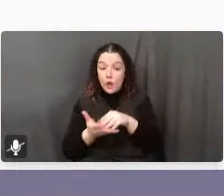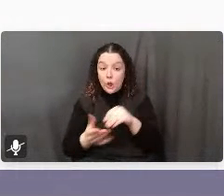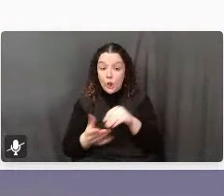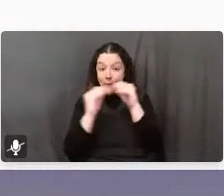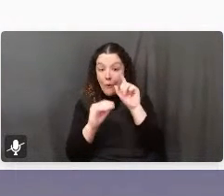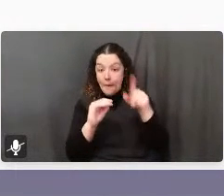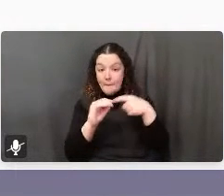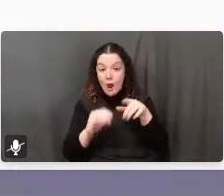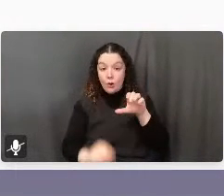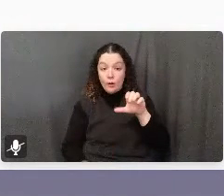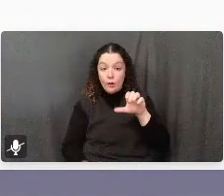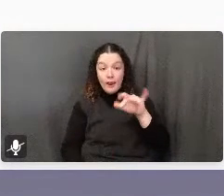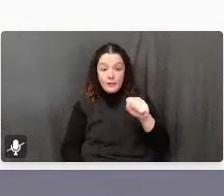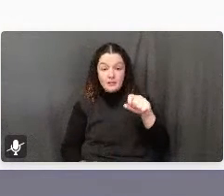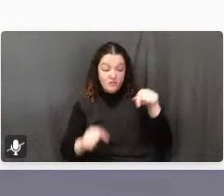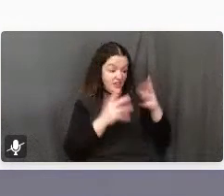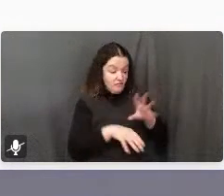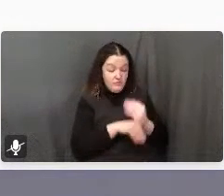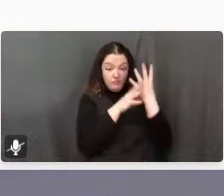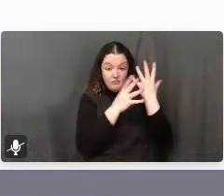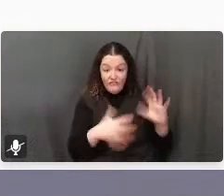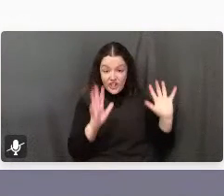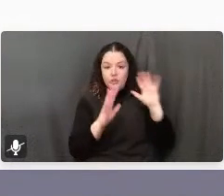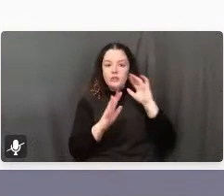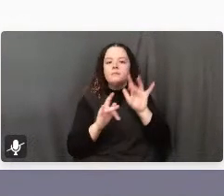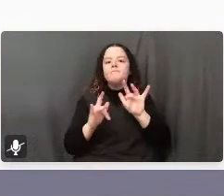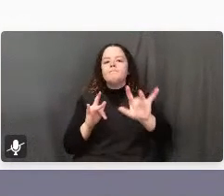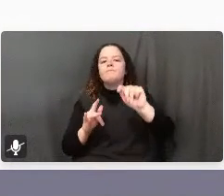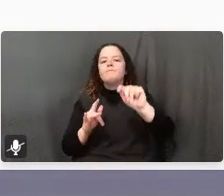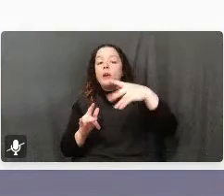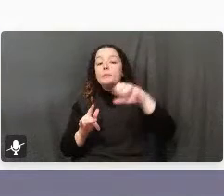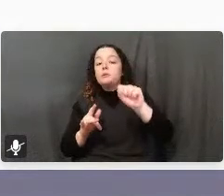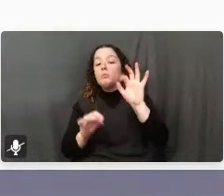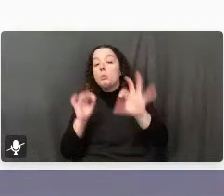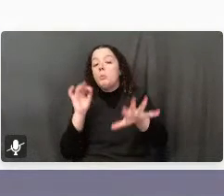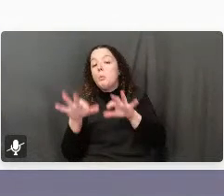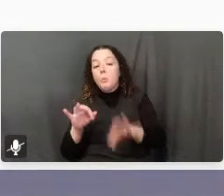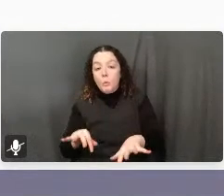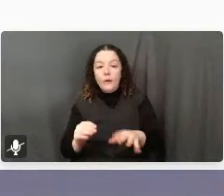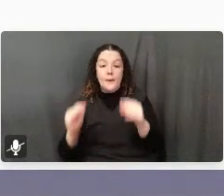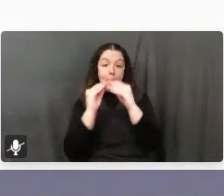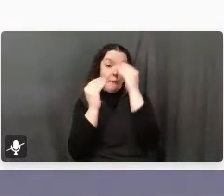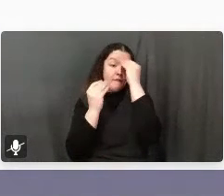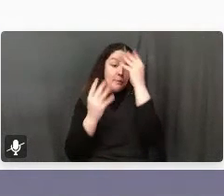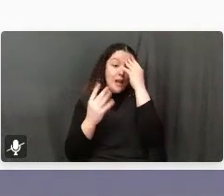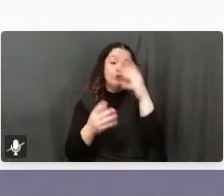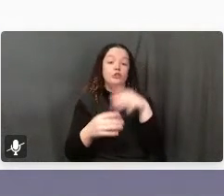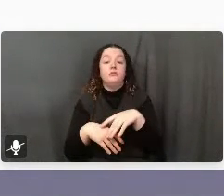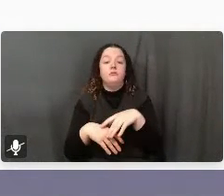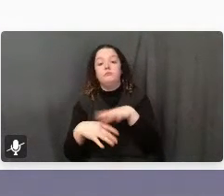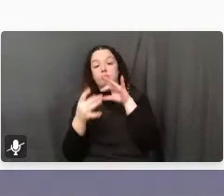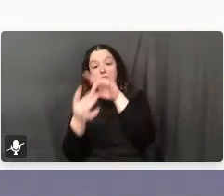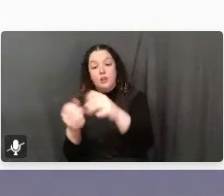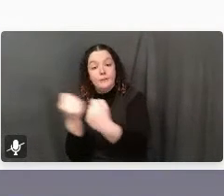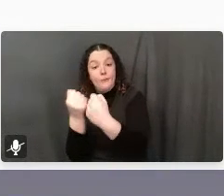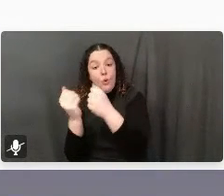this webinar, just go ahead and click on some of the tips and it can take you through some more information, link you to some of our support articles as well. And of course,